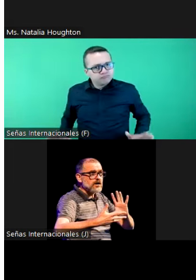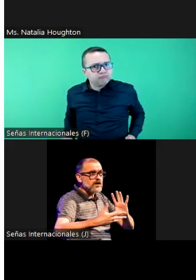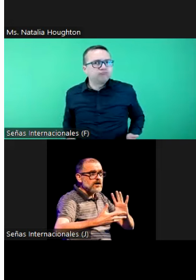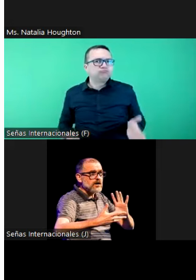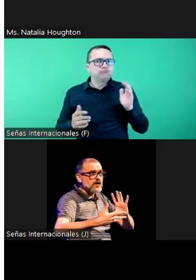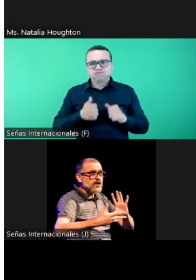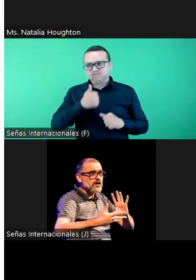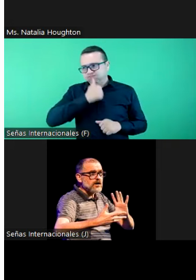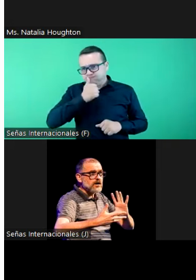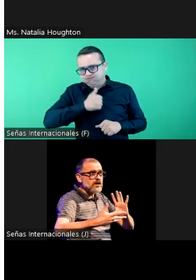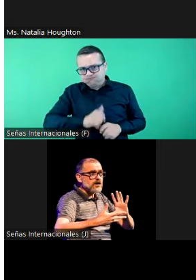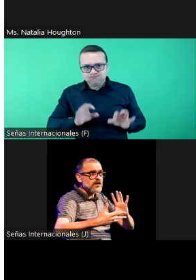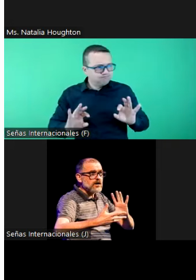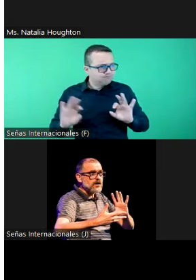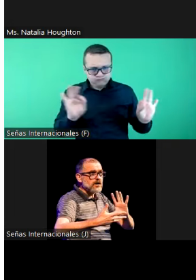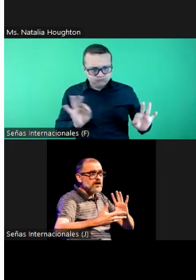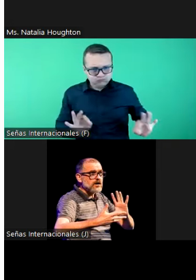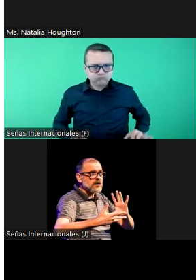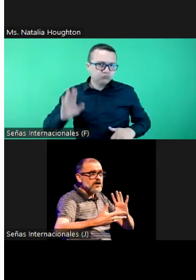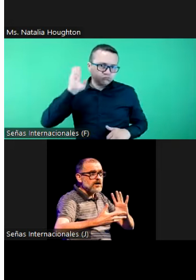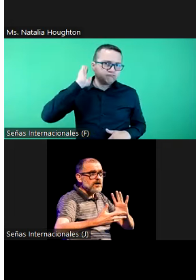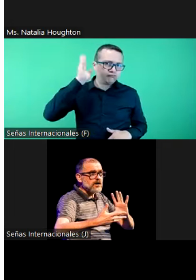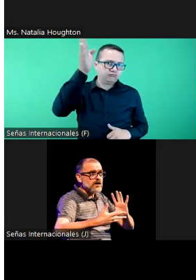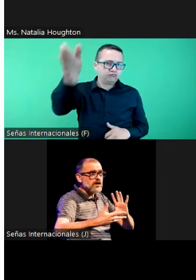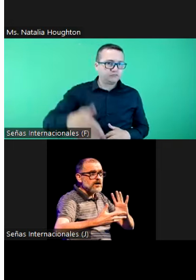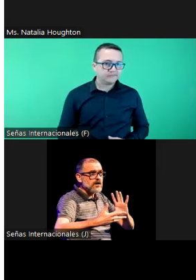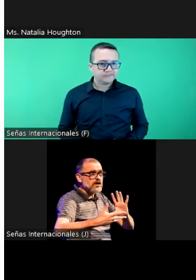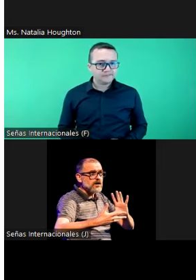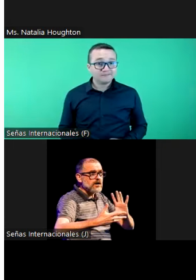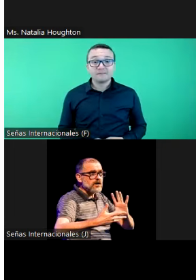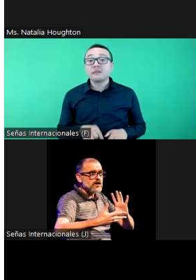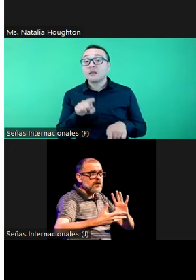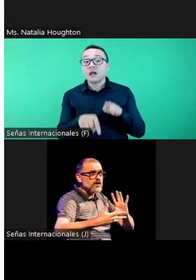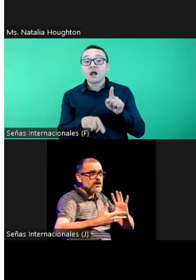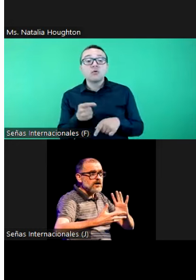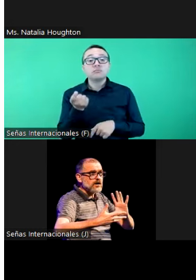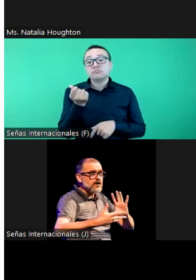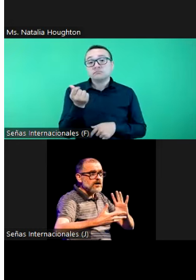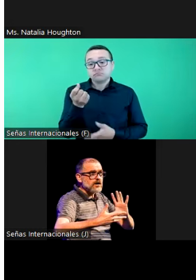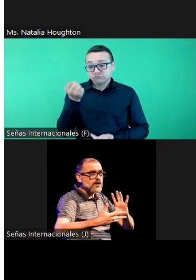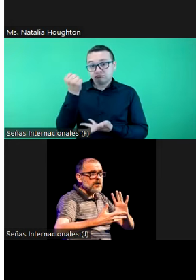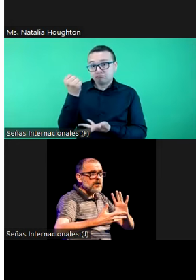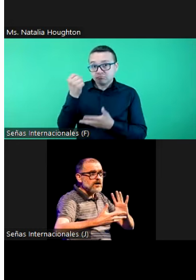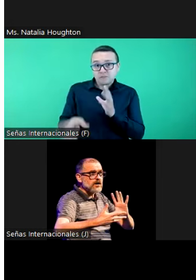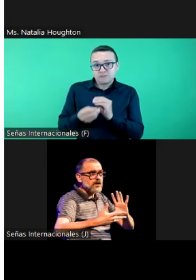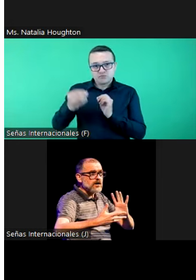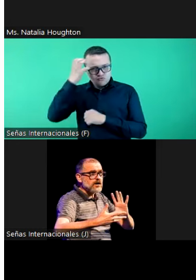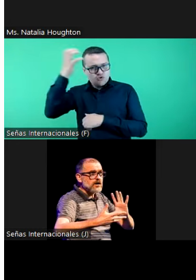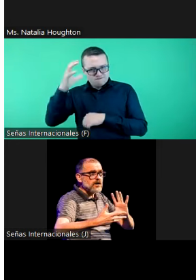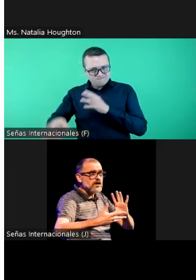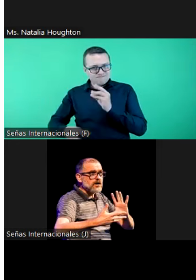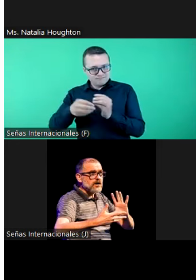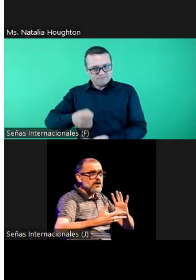more than 40% have assigned initial additional funds with